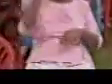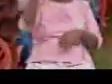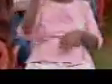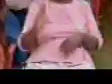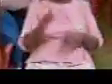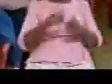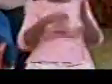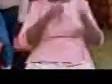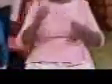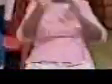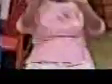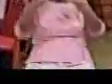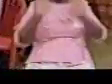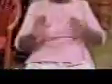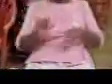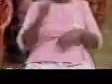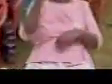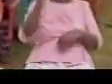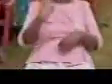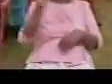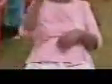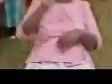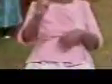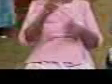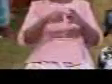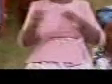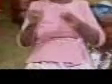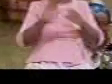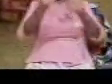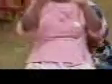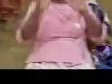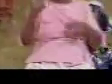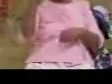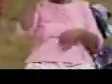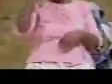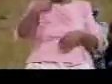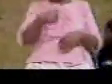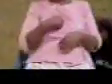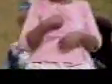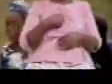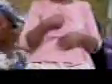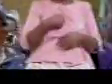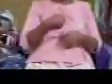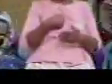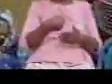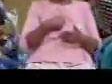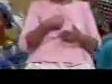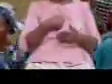He's still doing marvelous things for me.